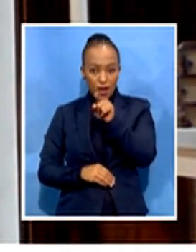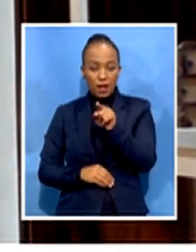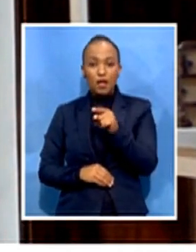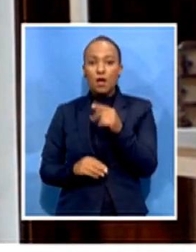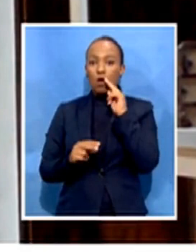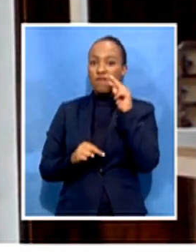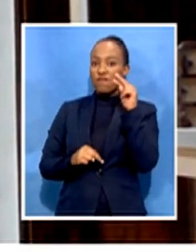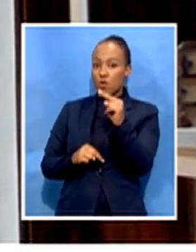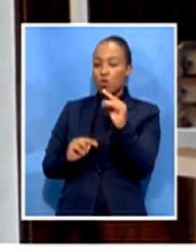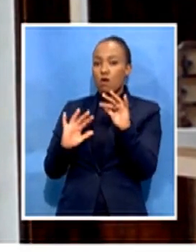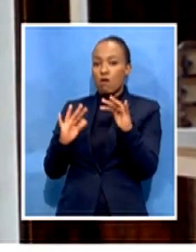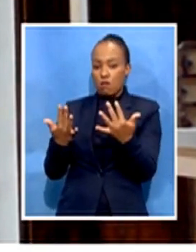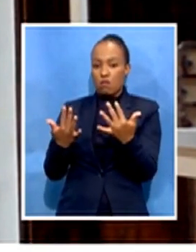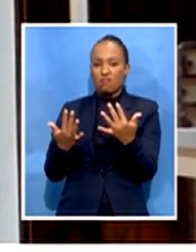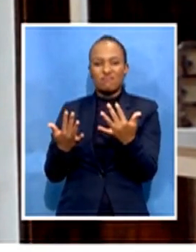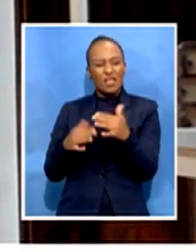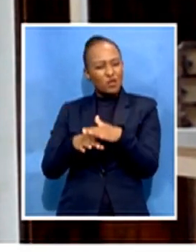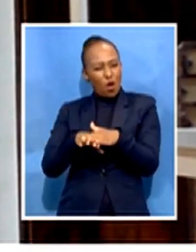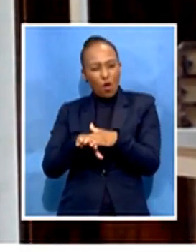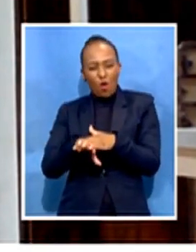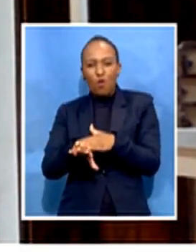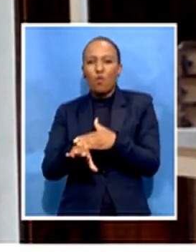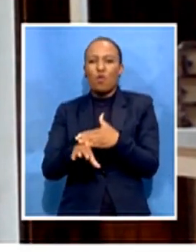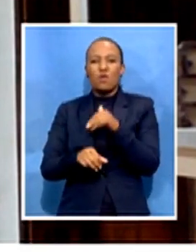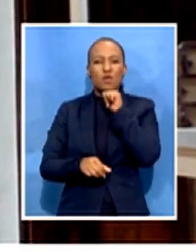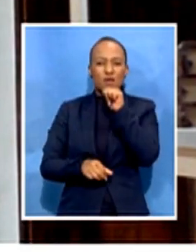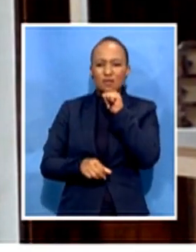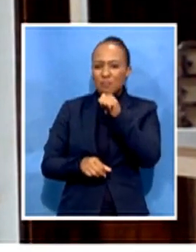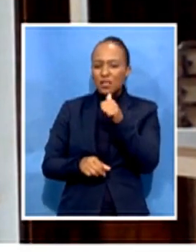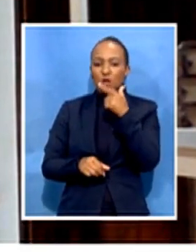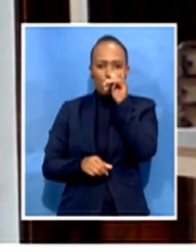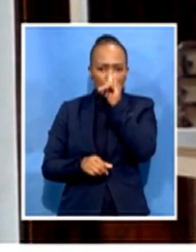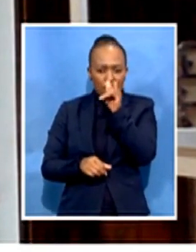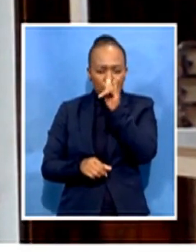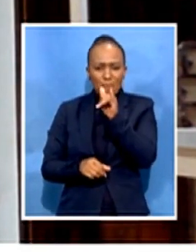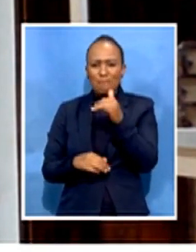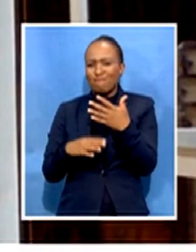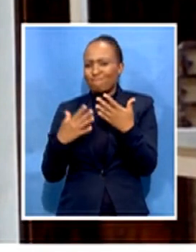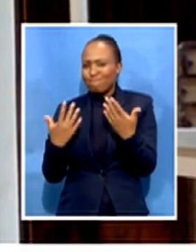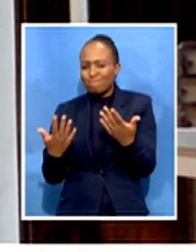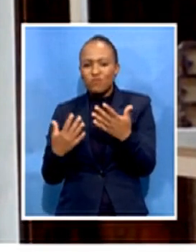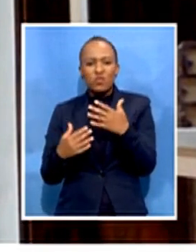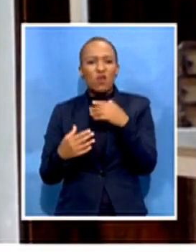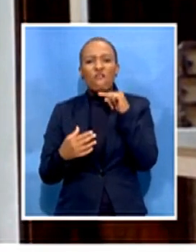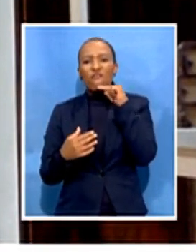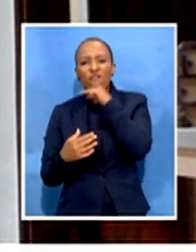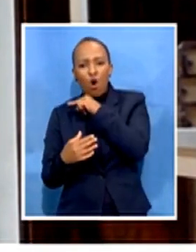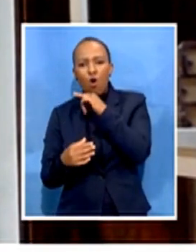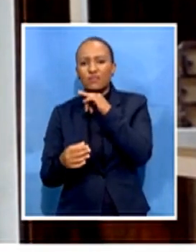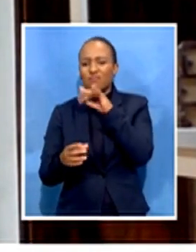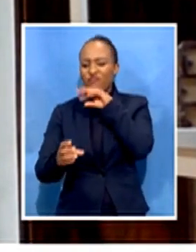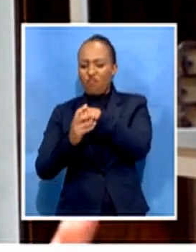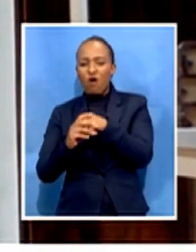slowly. Whether you are a victim of crime, whether you are a victim of fraud, whether you are a victim of whatever other wrongdoing, the wheels